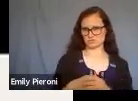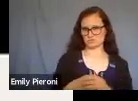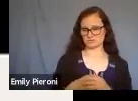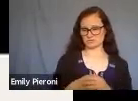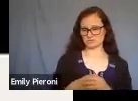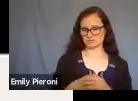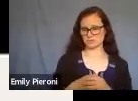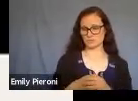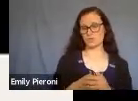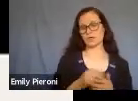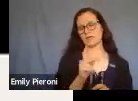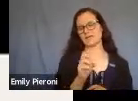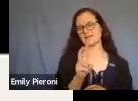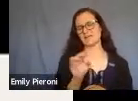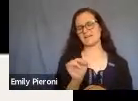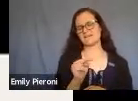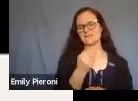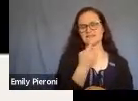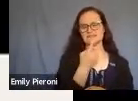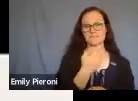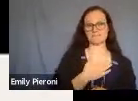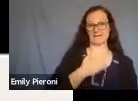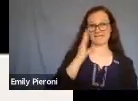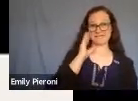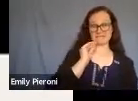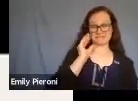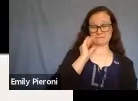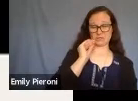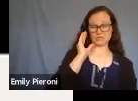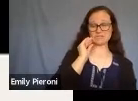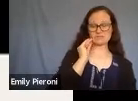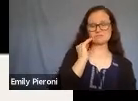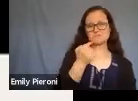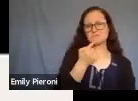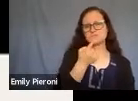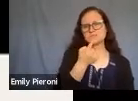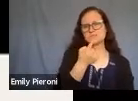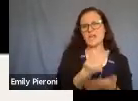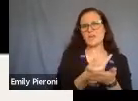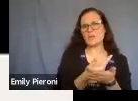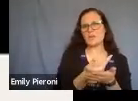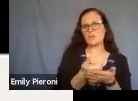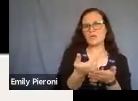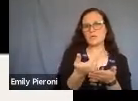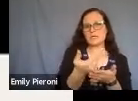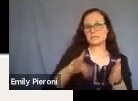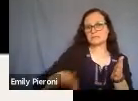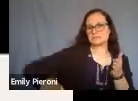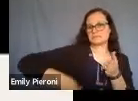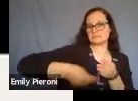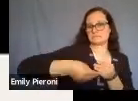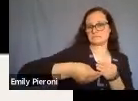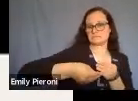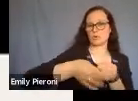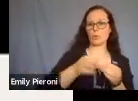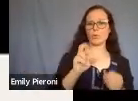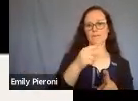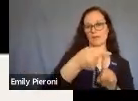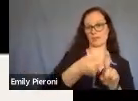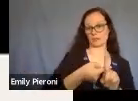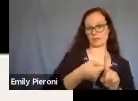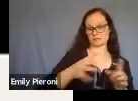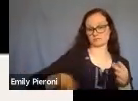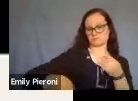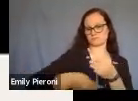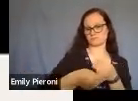my experience, you're getting at least three weeks to a month on either side of the growing season. And then